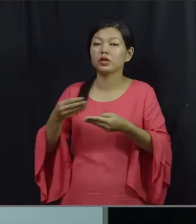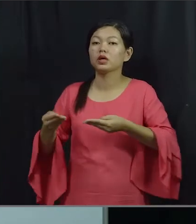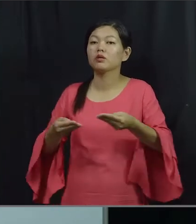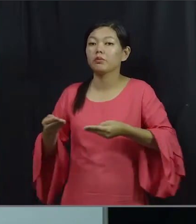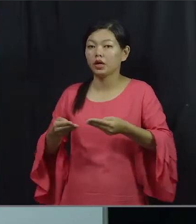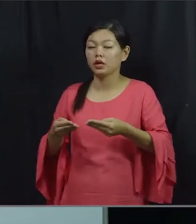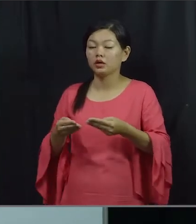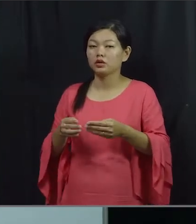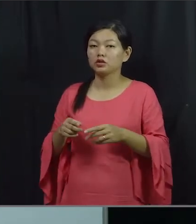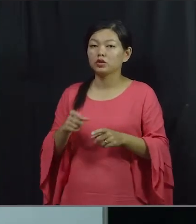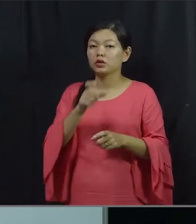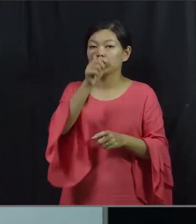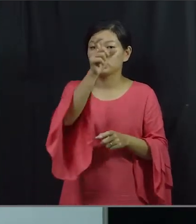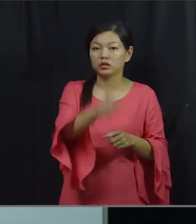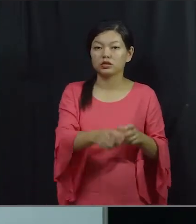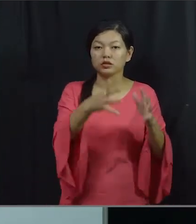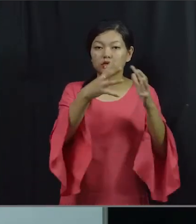middlemen where the